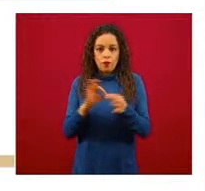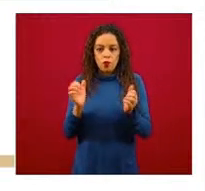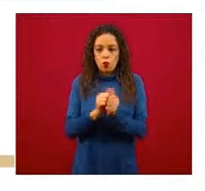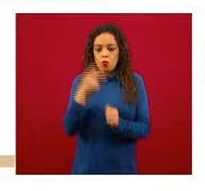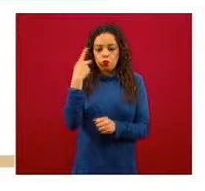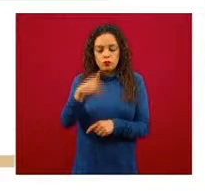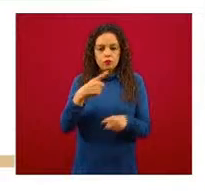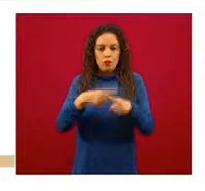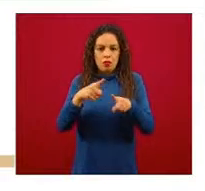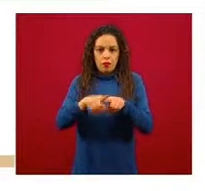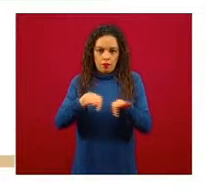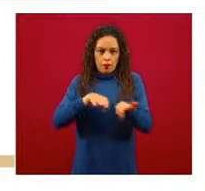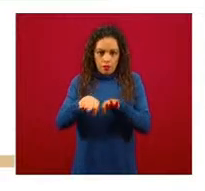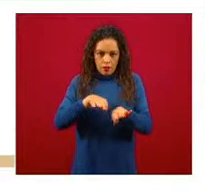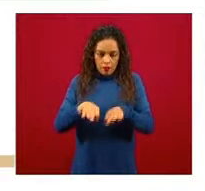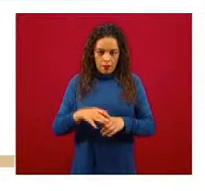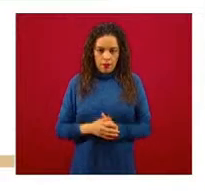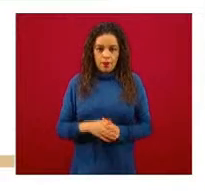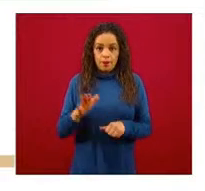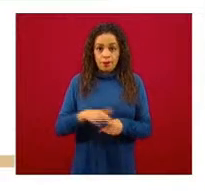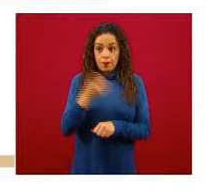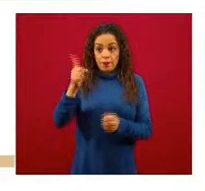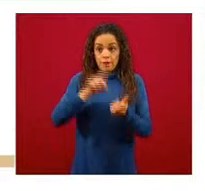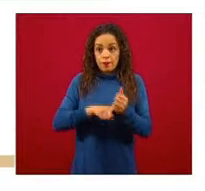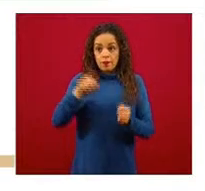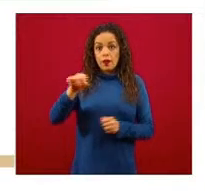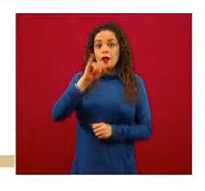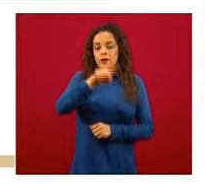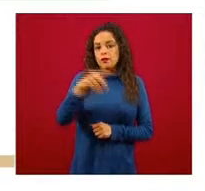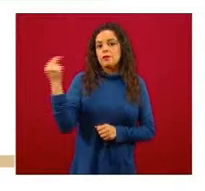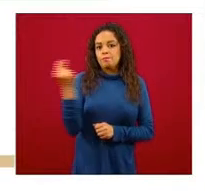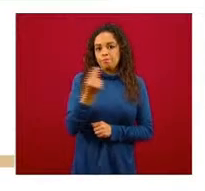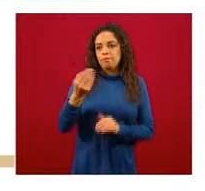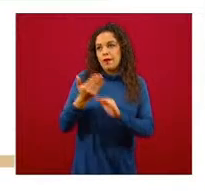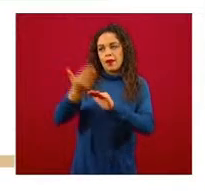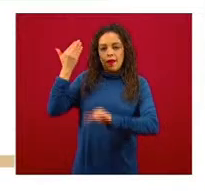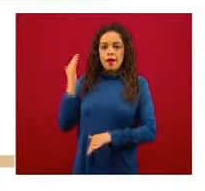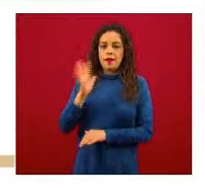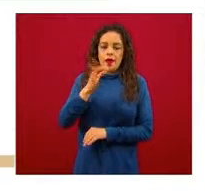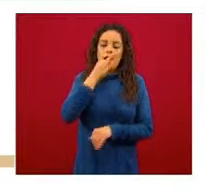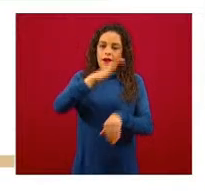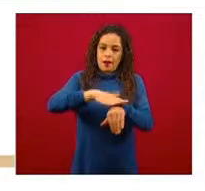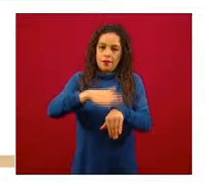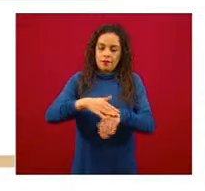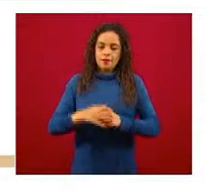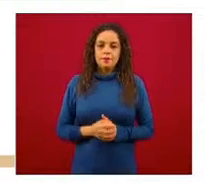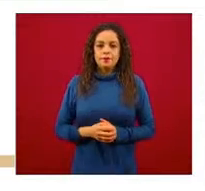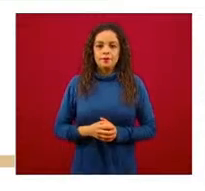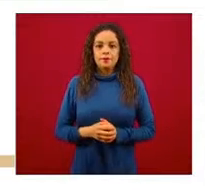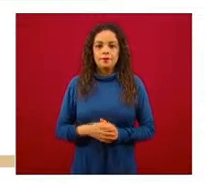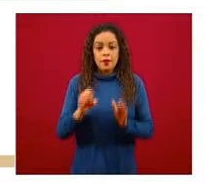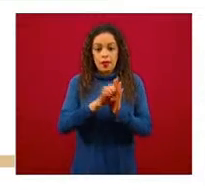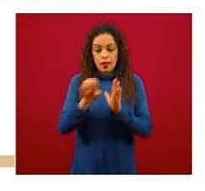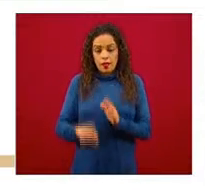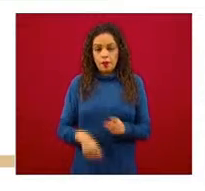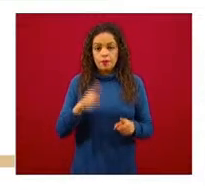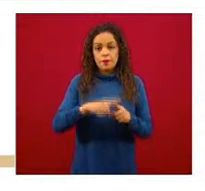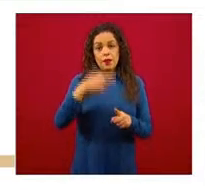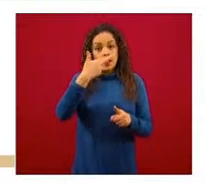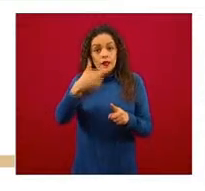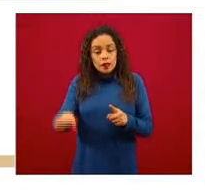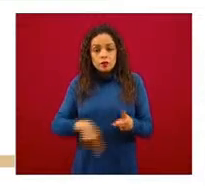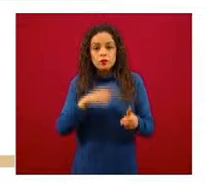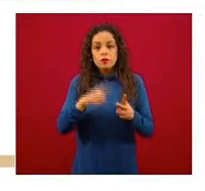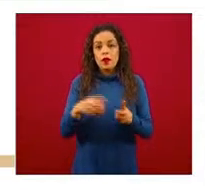due to business-related activities, and those business-related activities should be essential activities. Restaurants